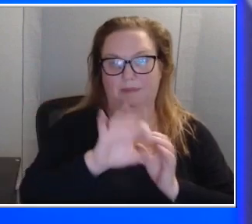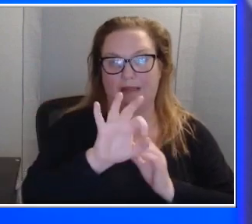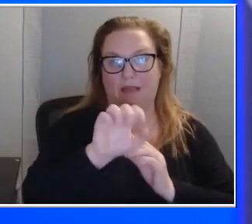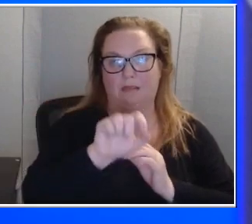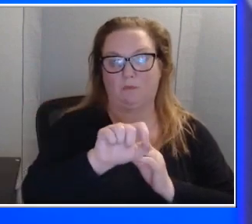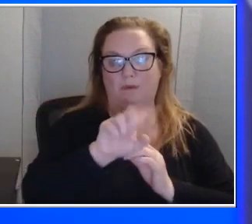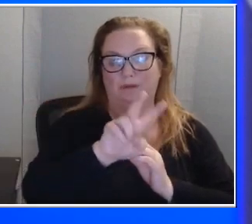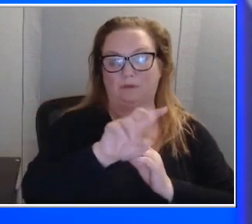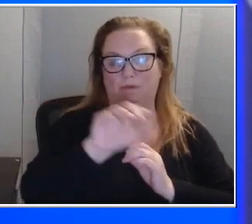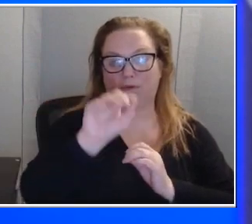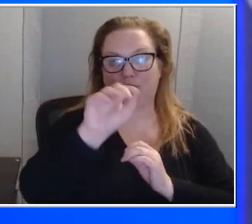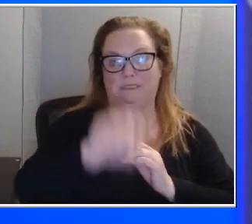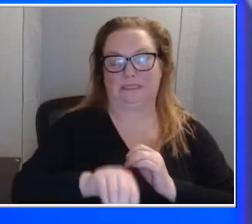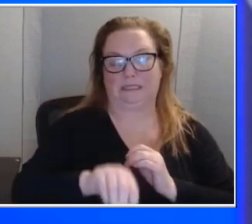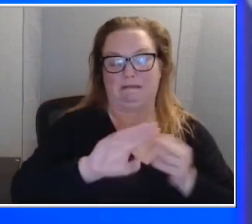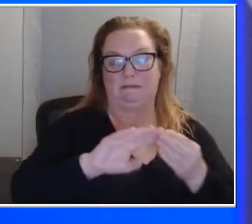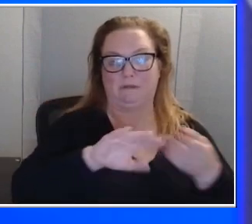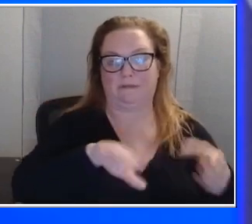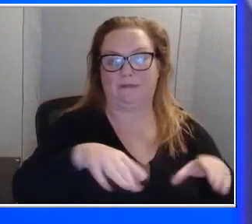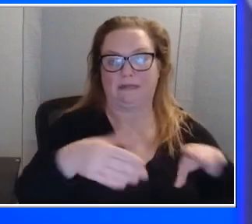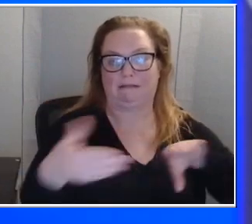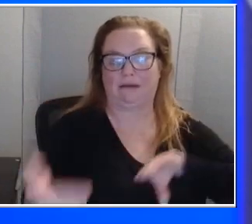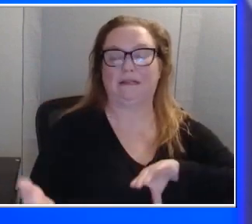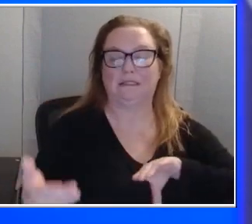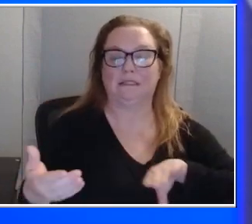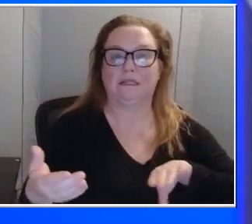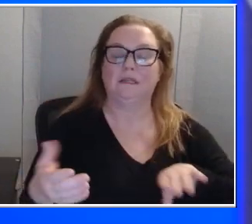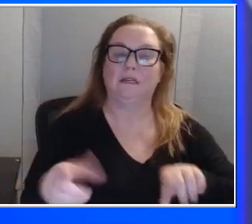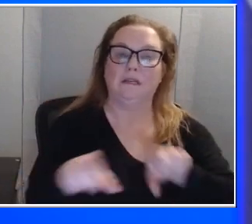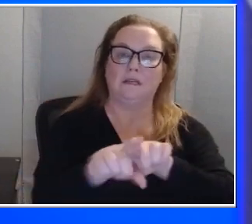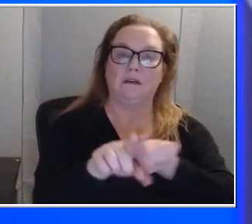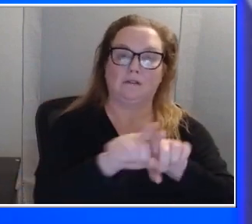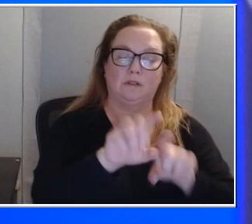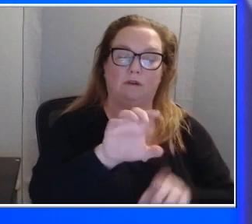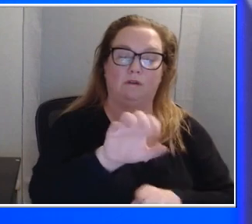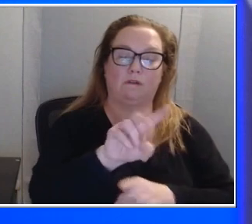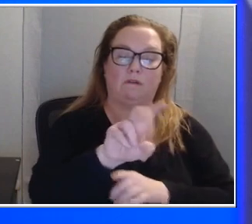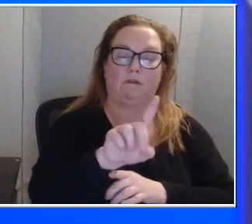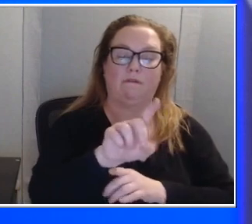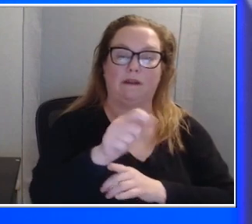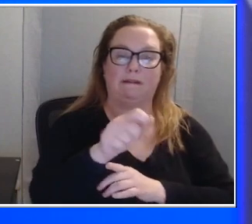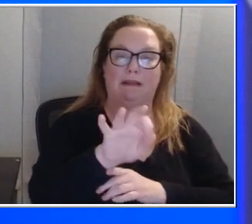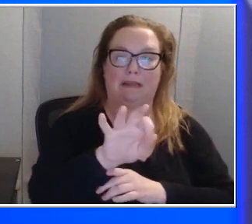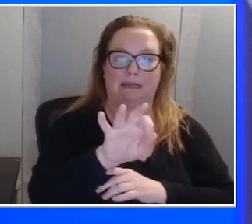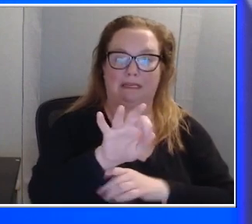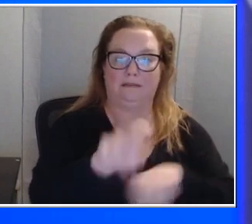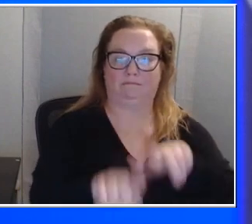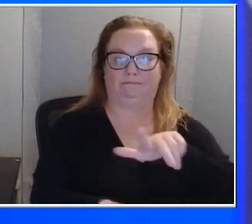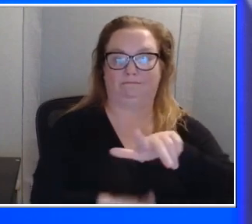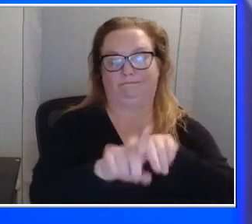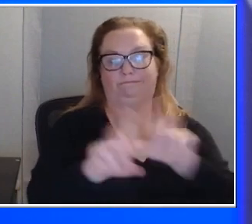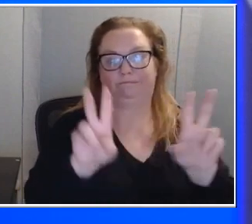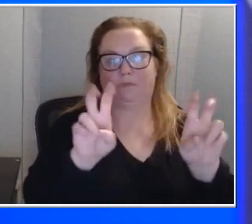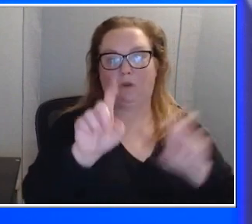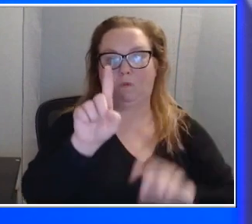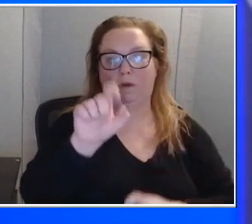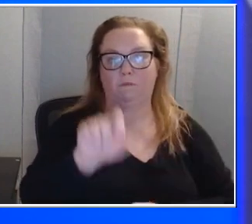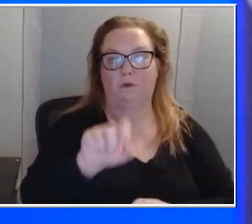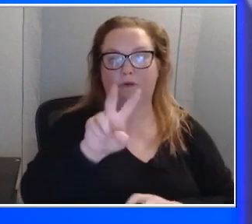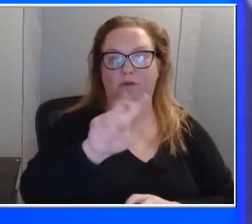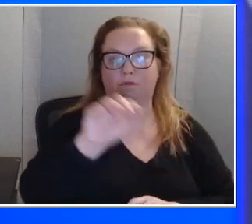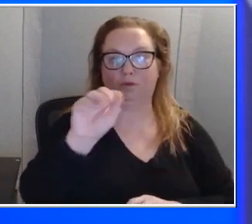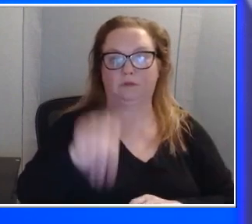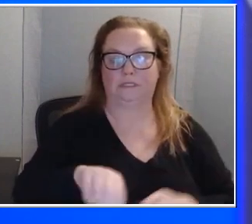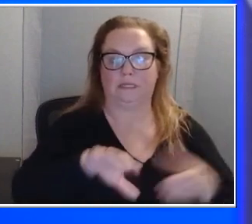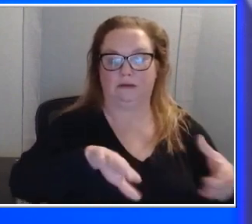9.2% case fatality rate. And the fact that COVID-19 came in with a mere 1.2 case fatality